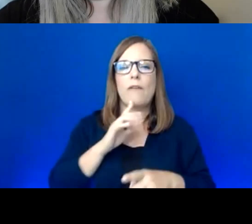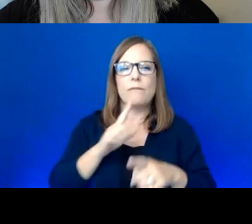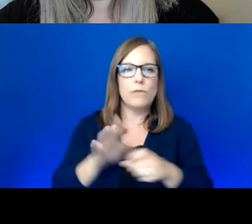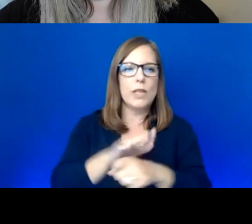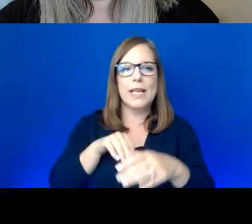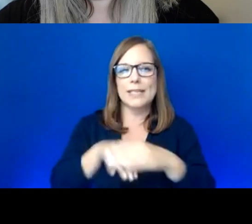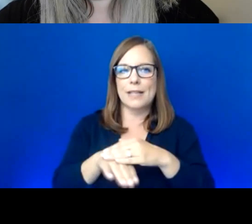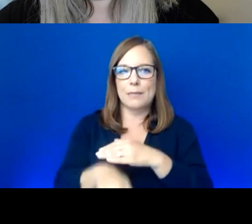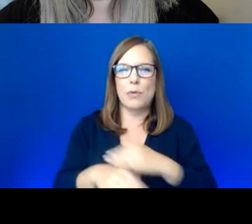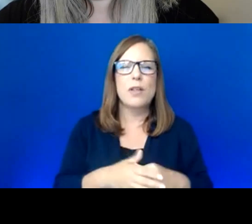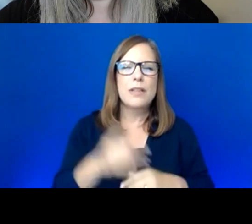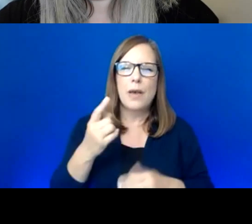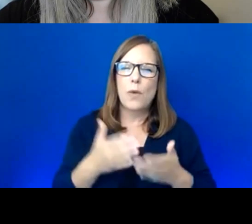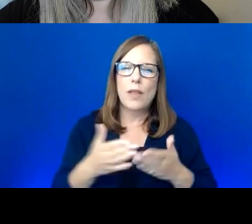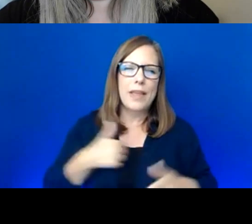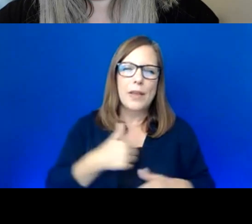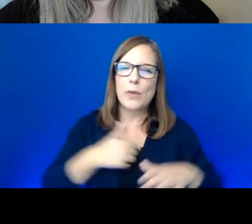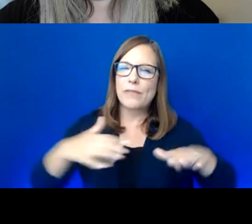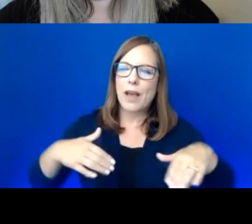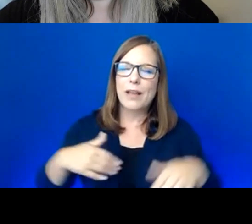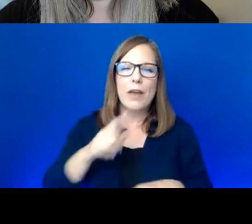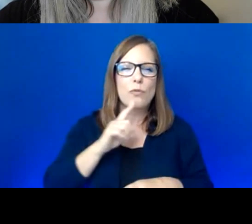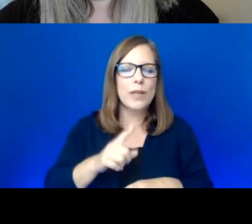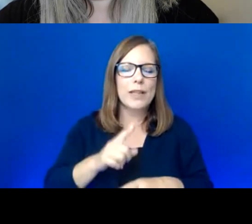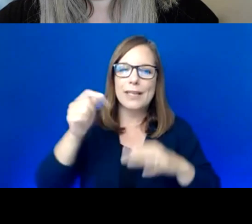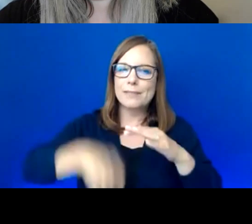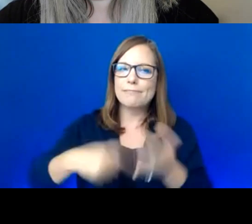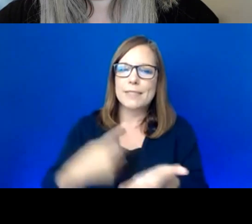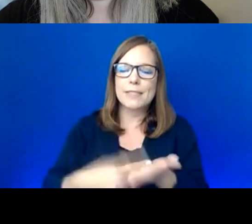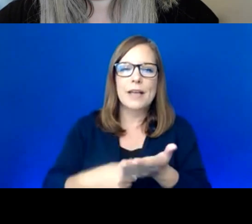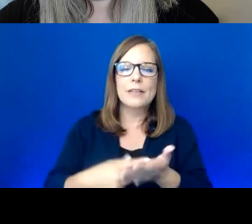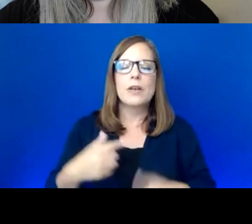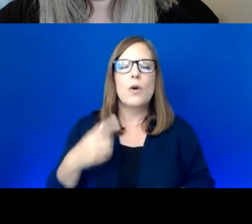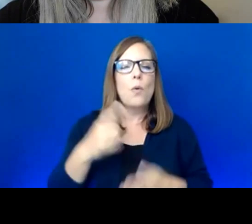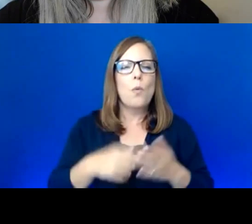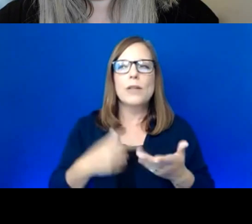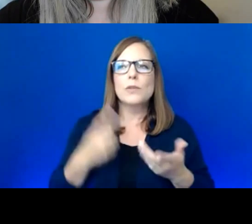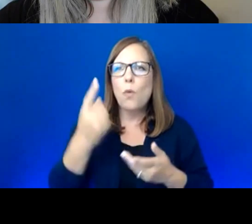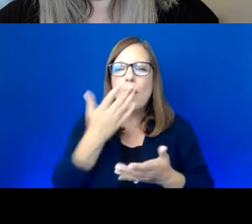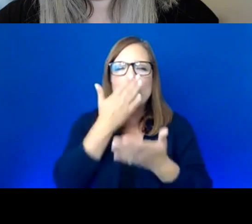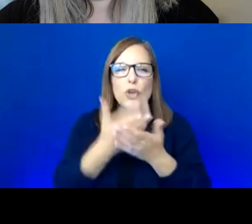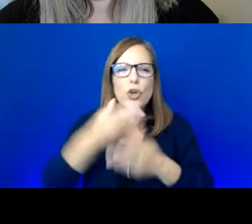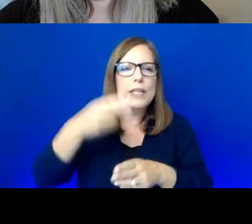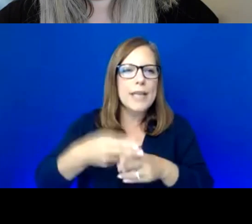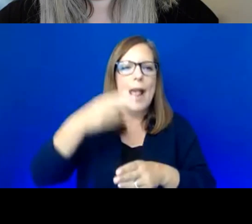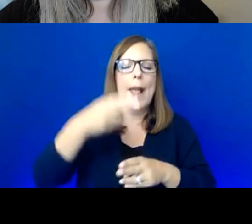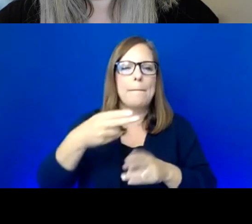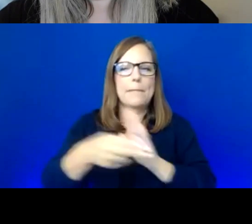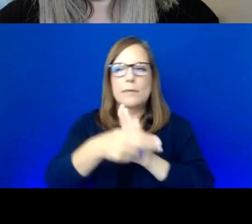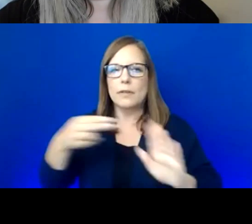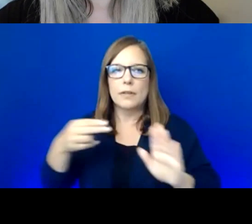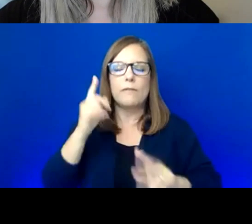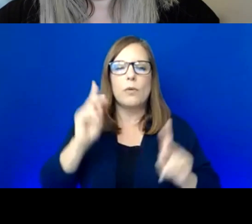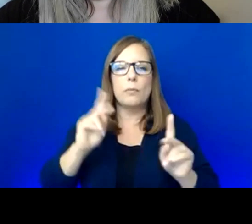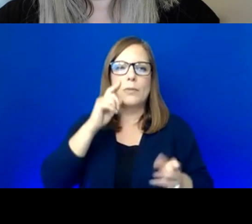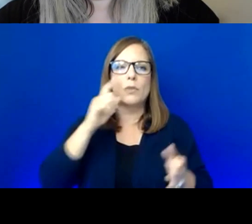at the Hub and Spoke Network, is having a really clean, easy way to find folks, even as we then branch down